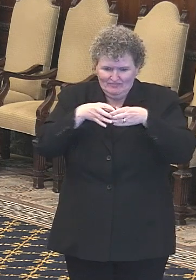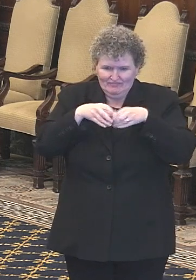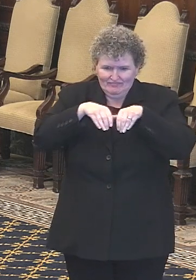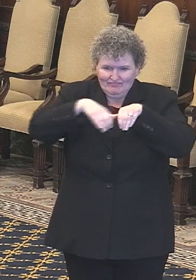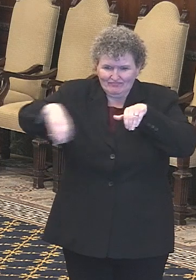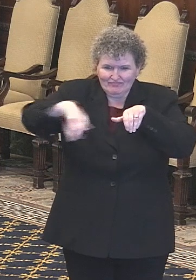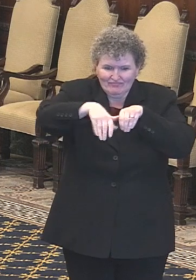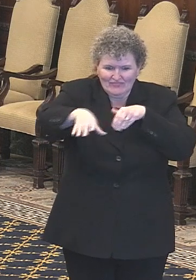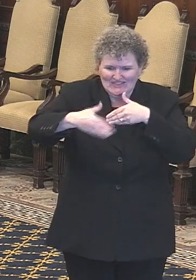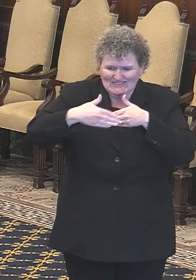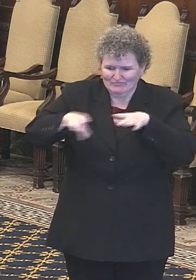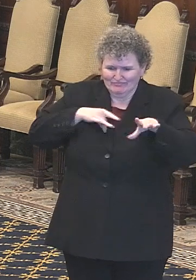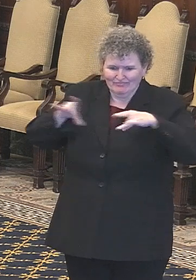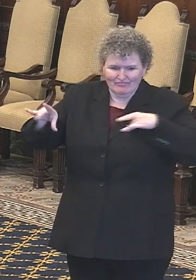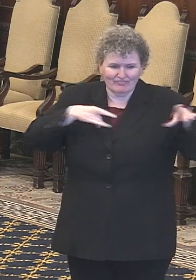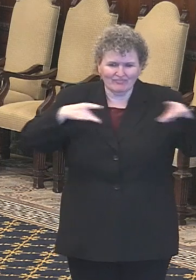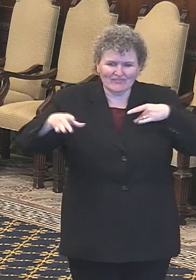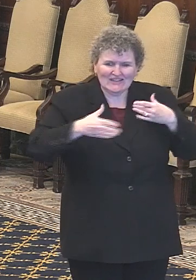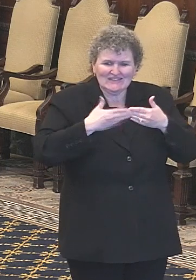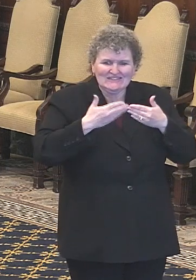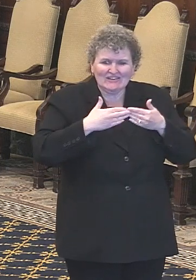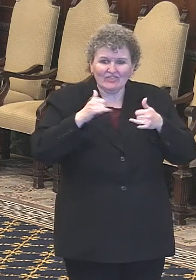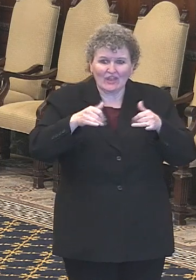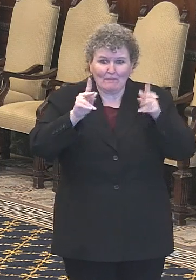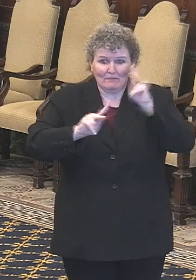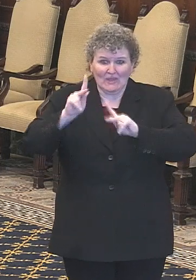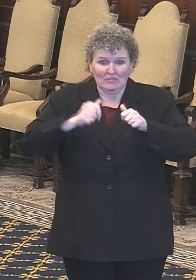That's our recommendation. Okay.